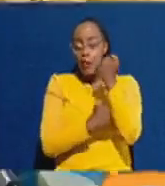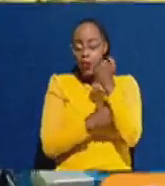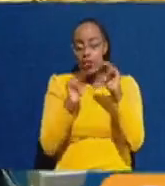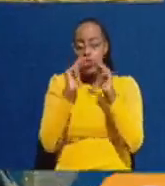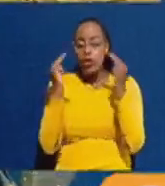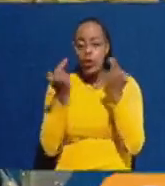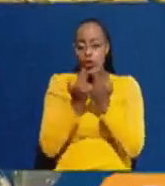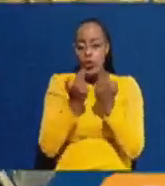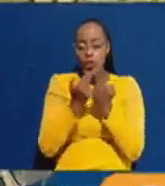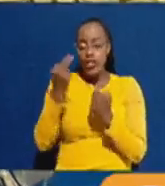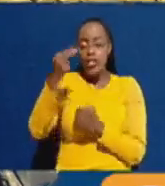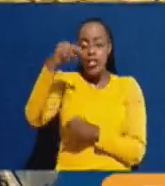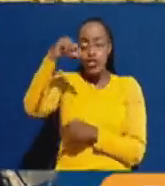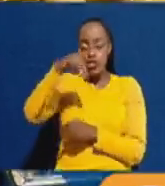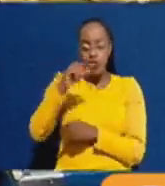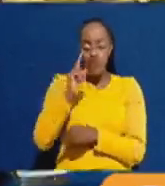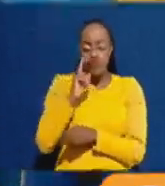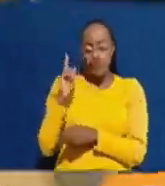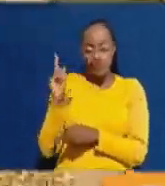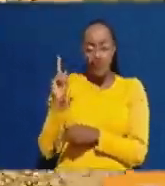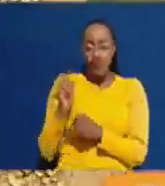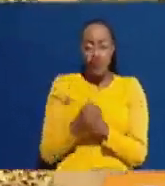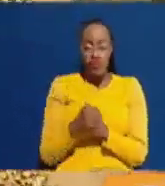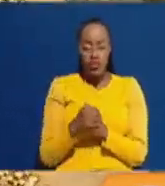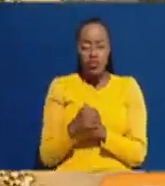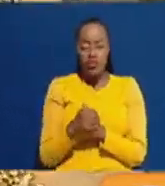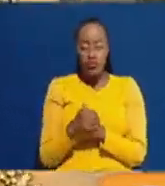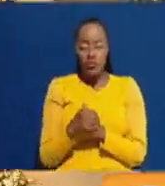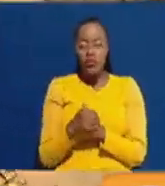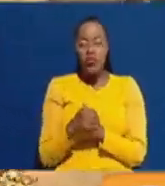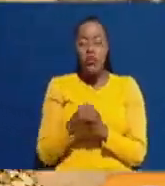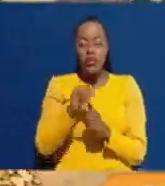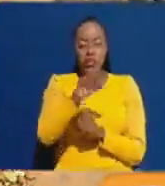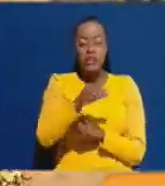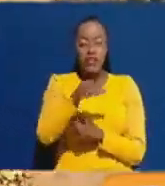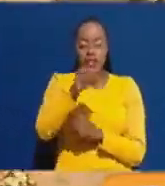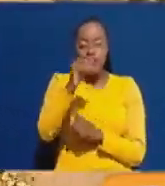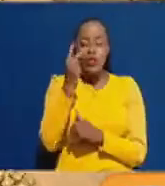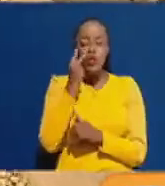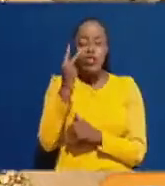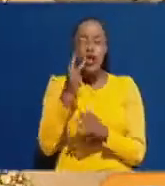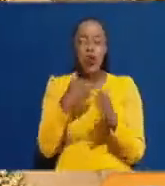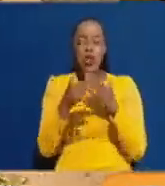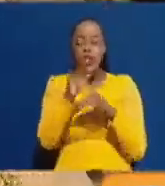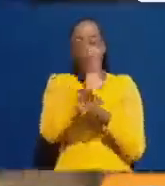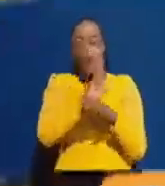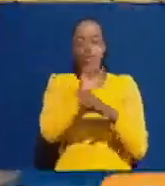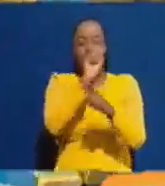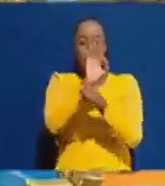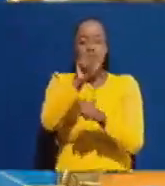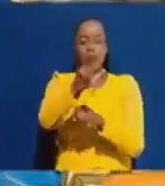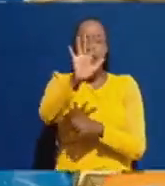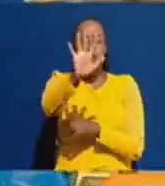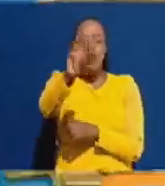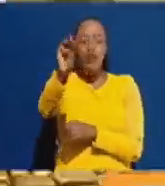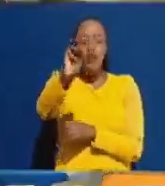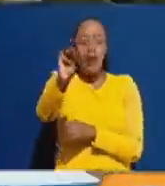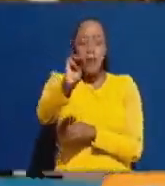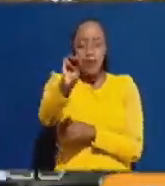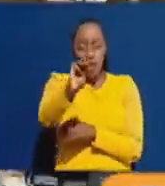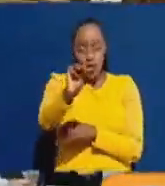headquarters, all of this is fake gold. He finally gets to see what he spent 13.5 million